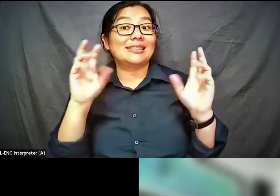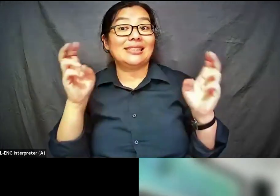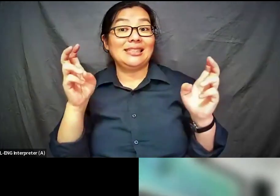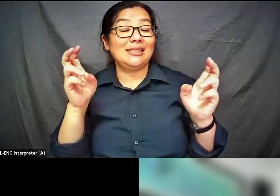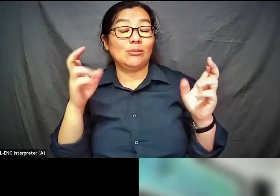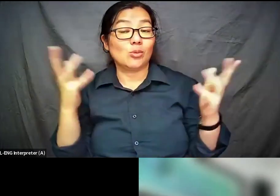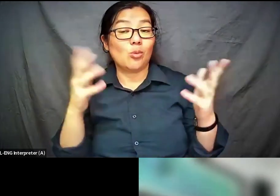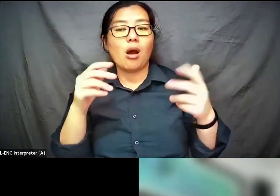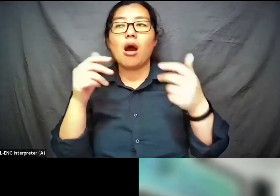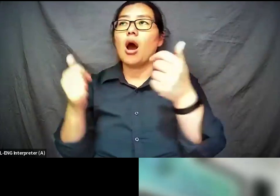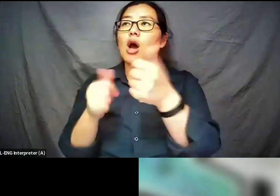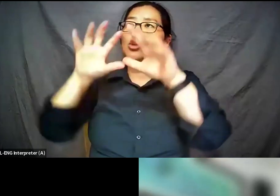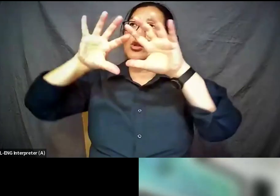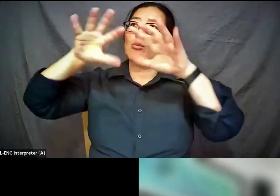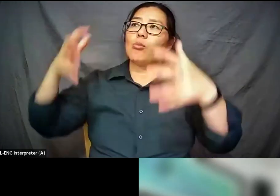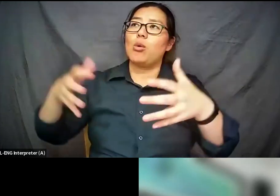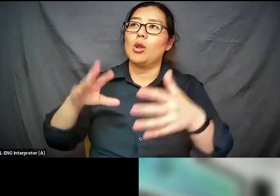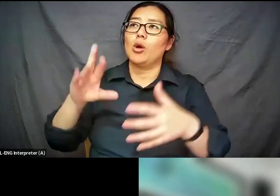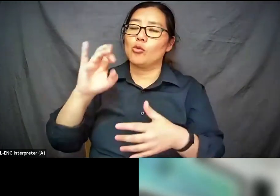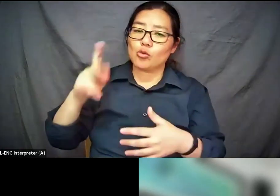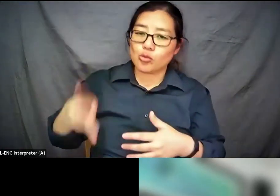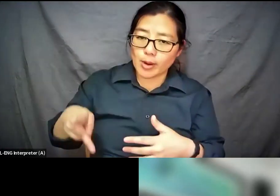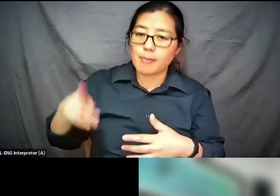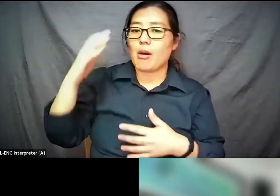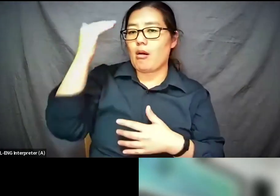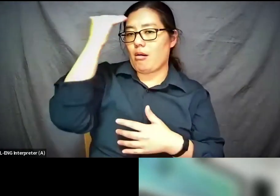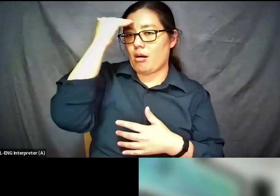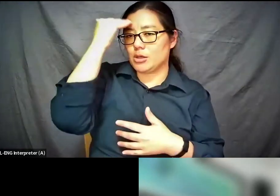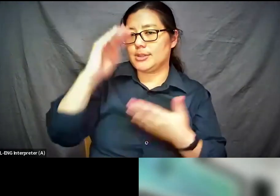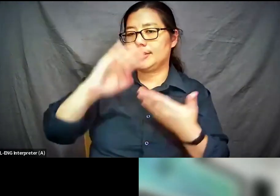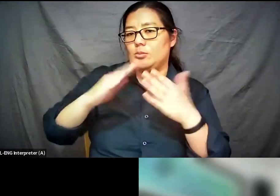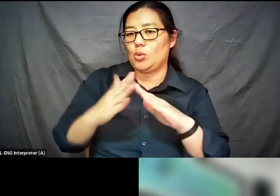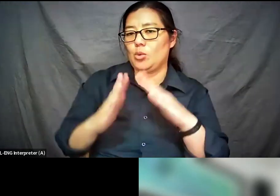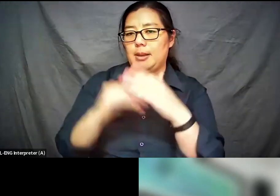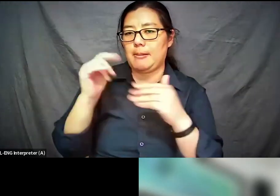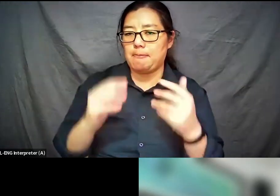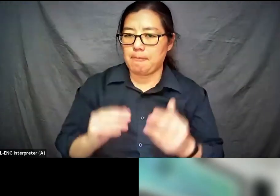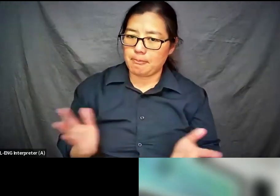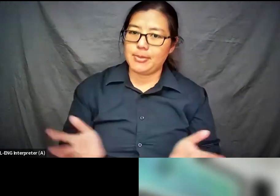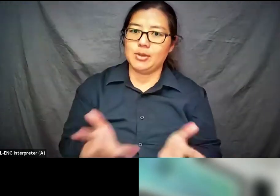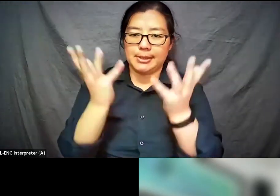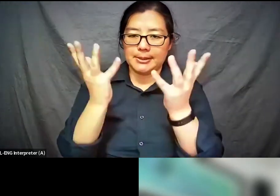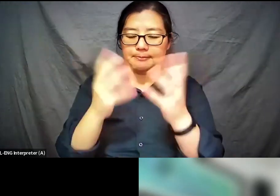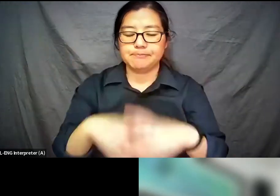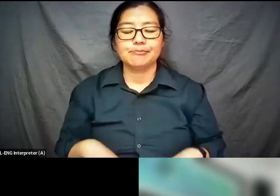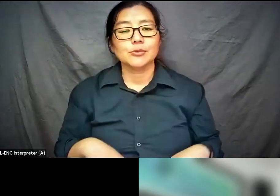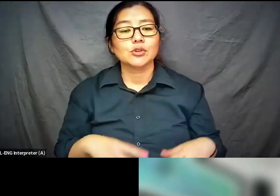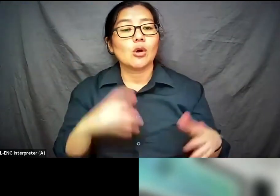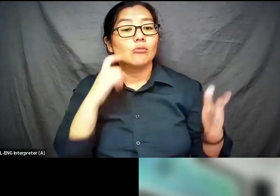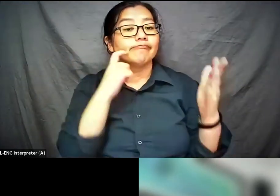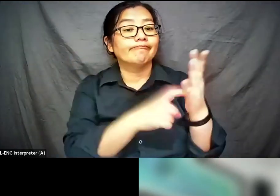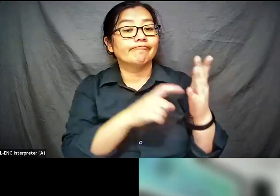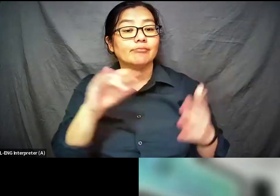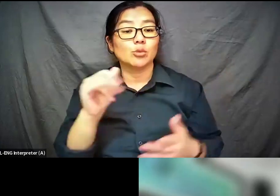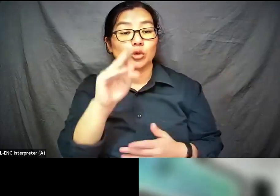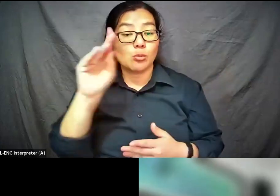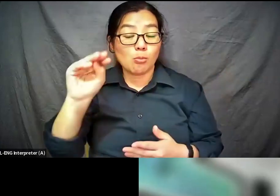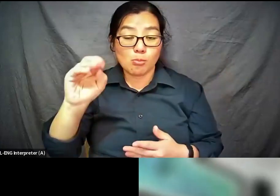I'm not an archivist. I'm very much not an archivist. I'm new to this. But I want to be true to